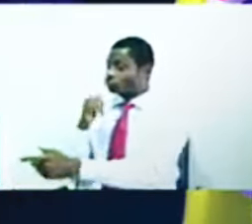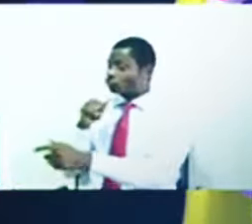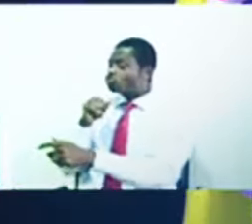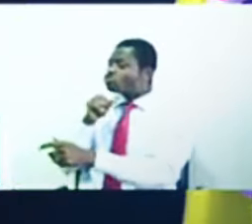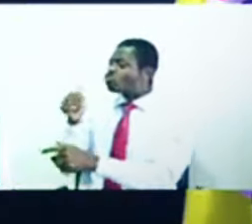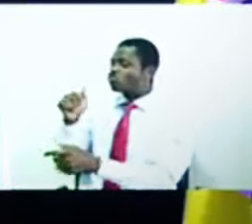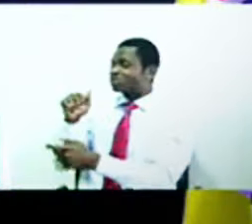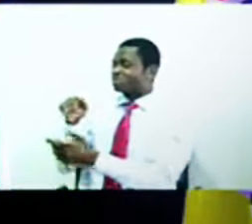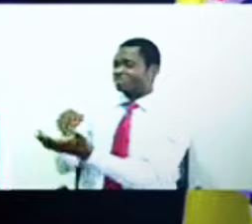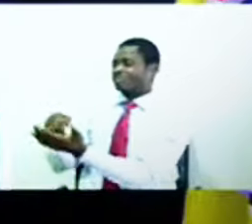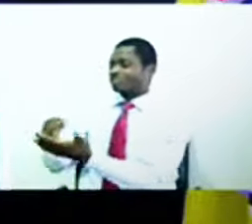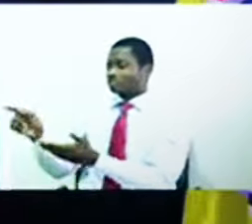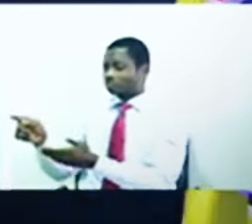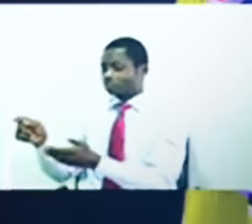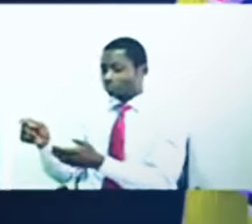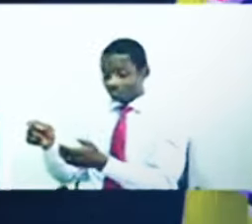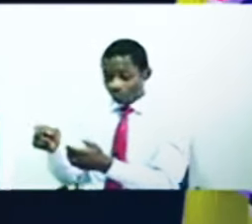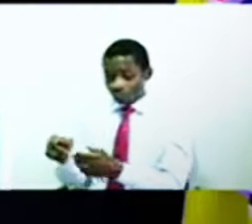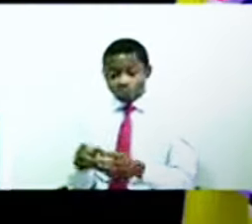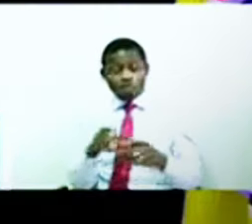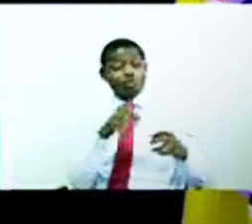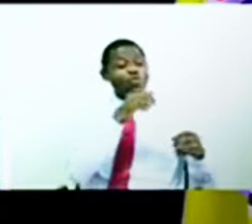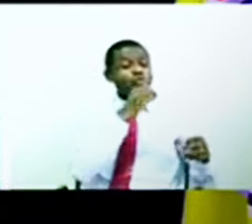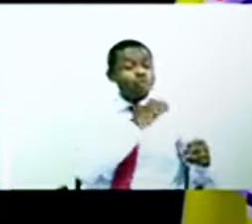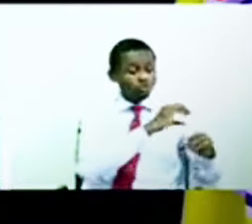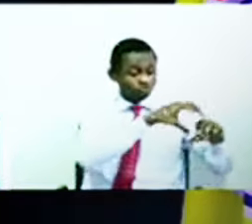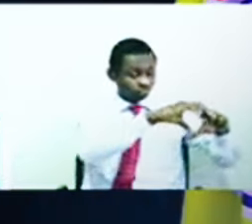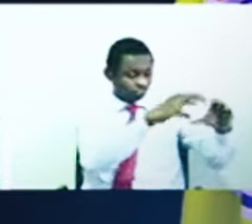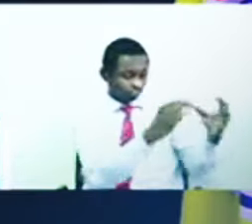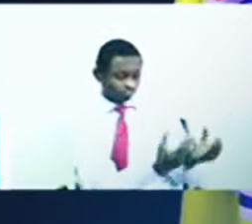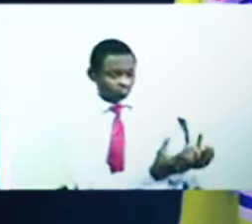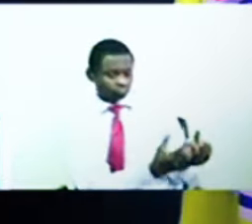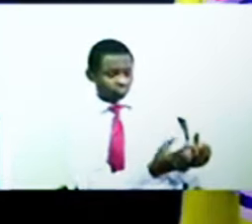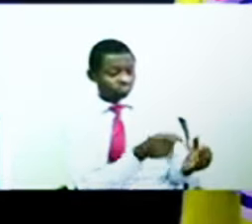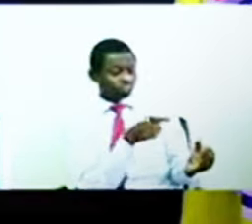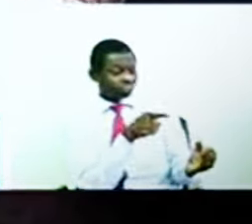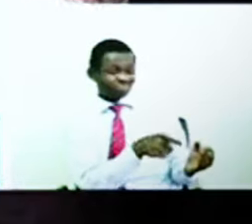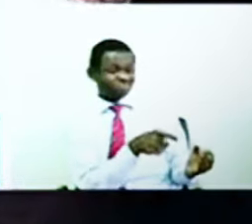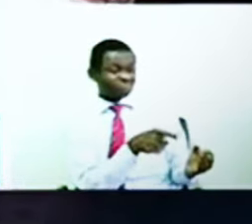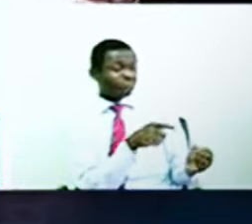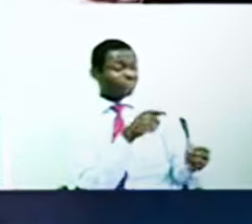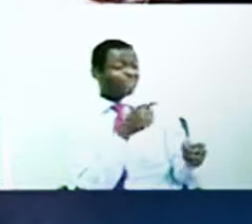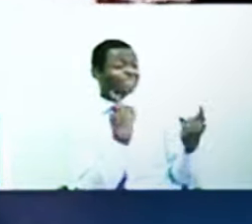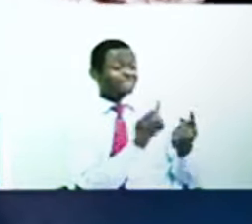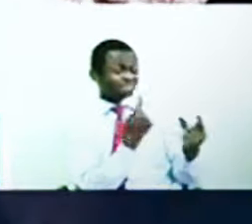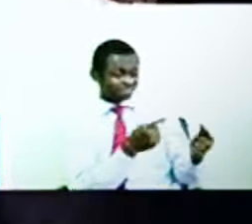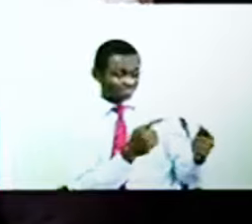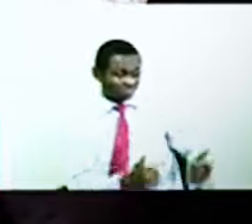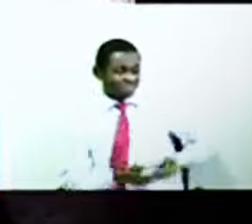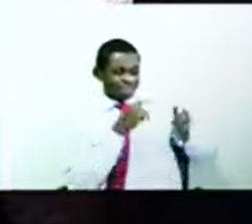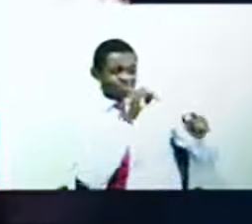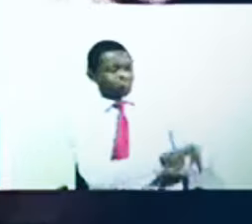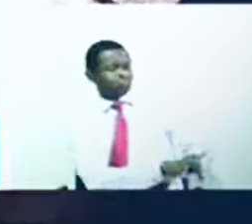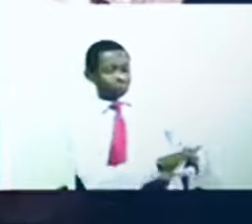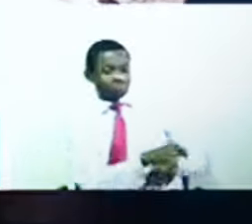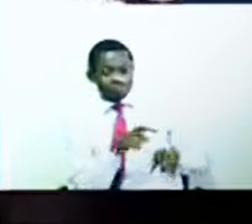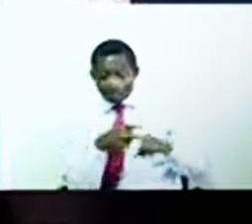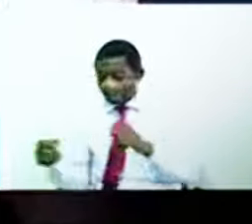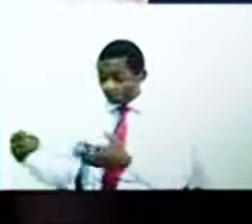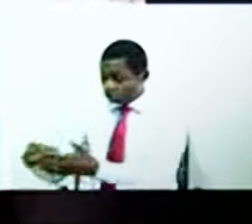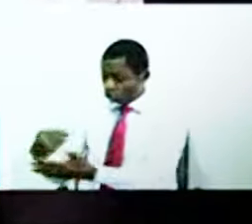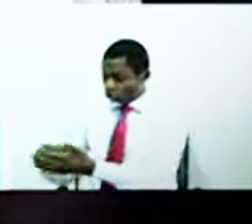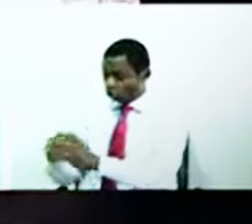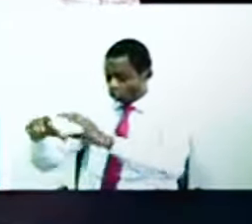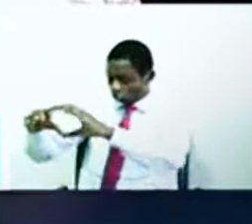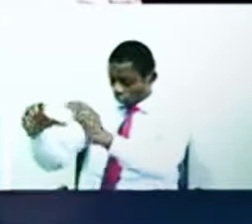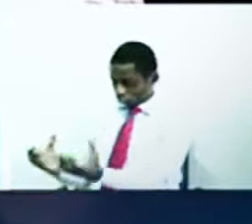that I couldn't help it. And see, I say, sir, a body for Fronica said, I mean to me, the helper has come already. A boy for Panoa, but